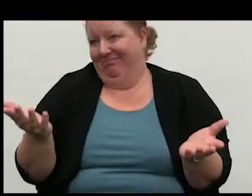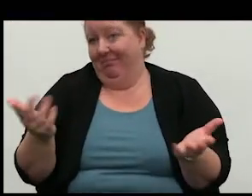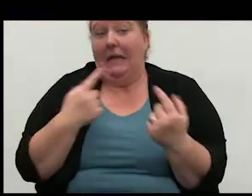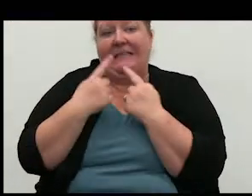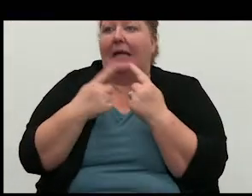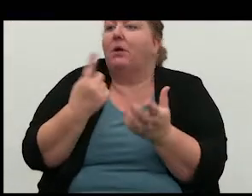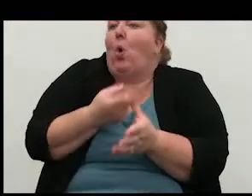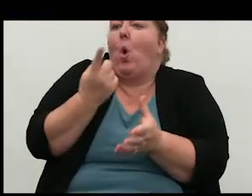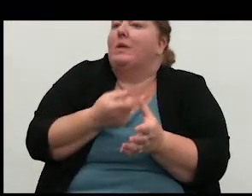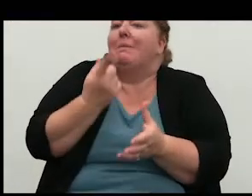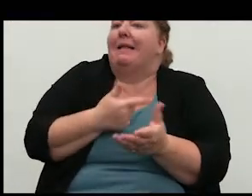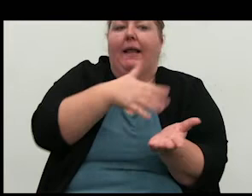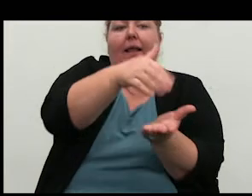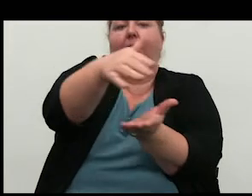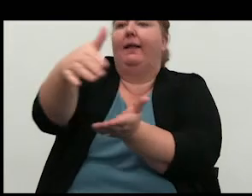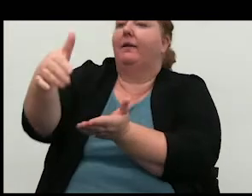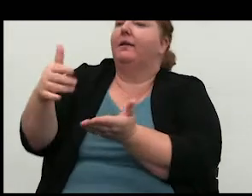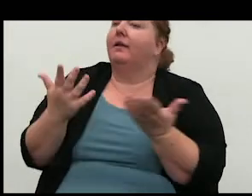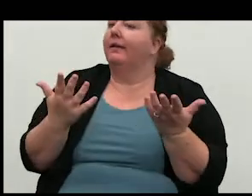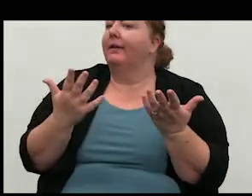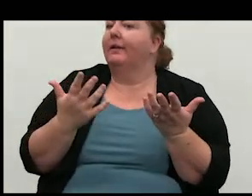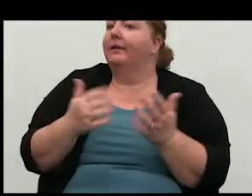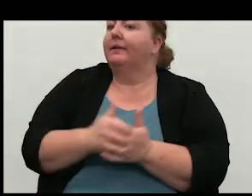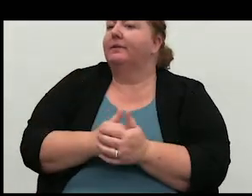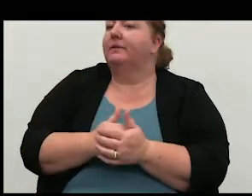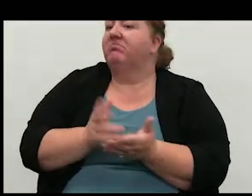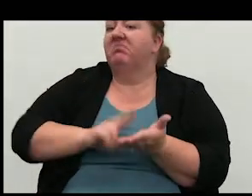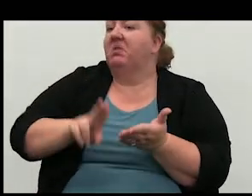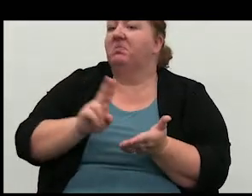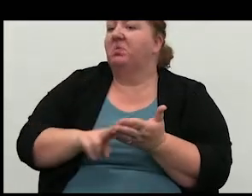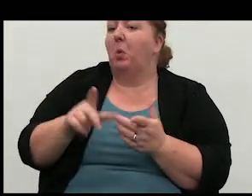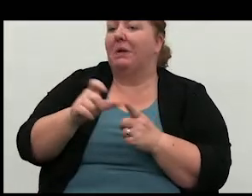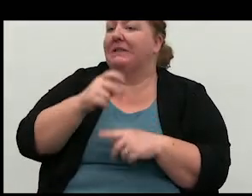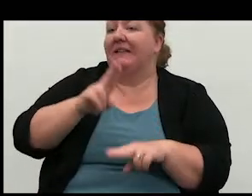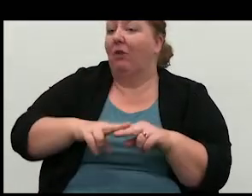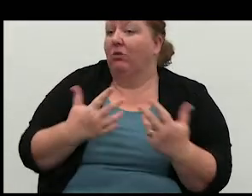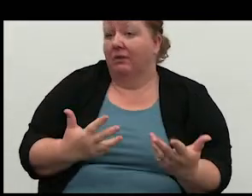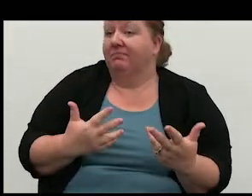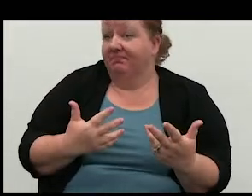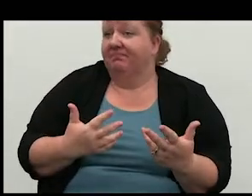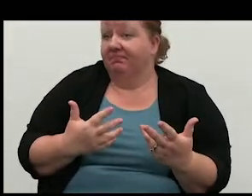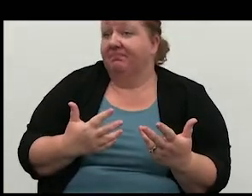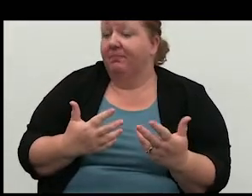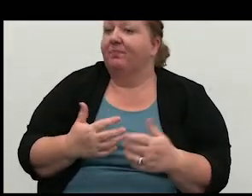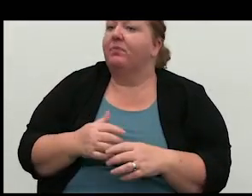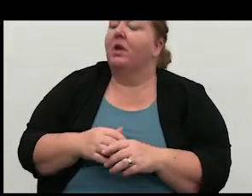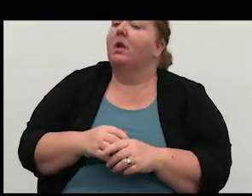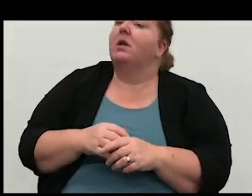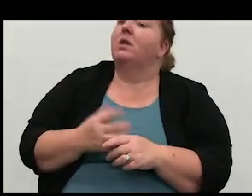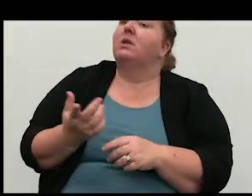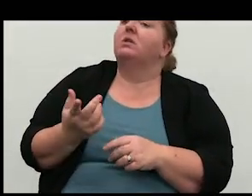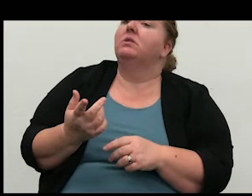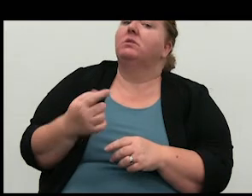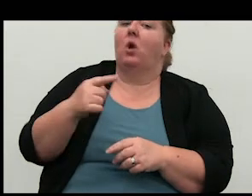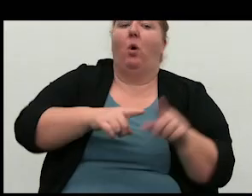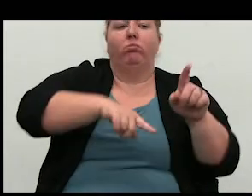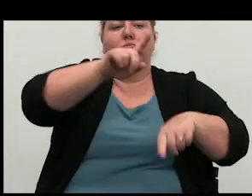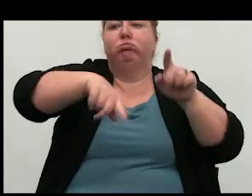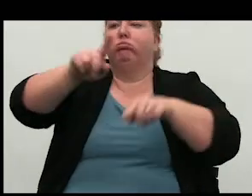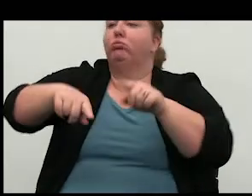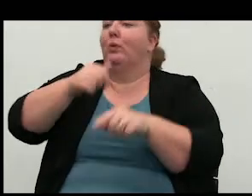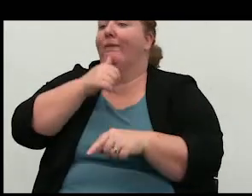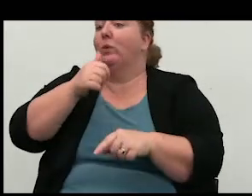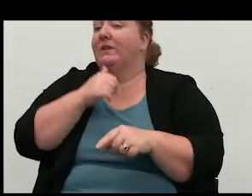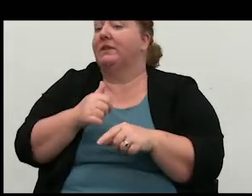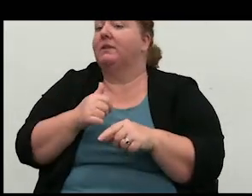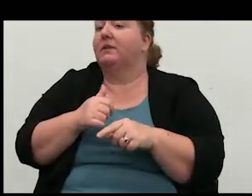is automatically being collected. It's the default now, really, to collect data. And this has all sorts of uses.